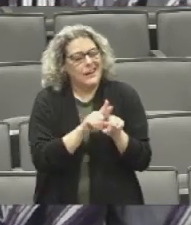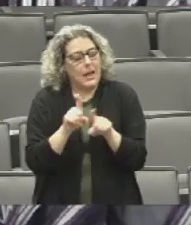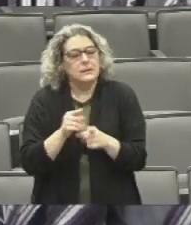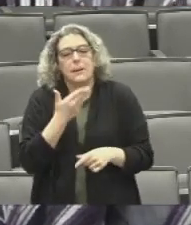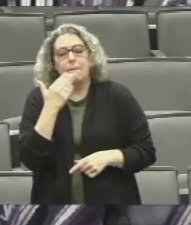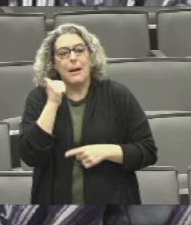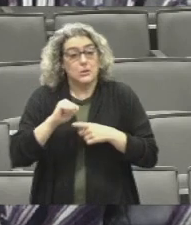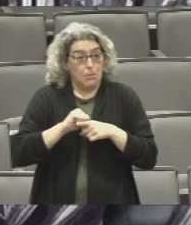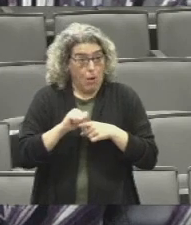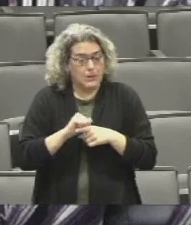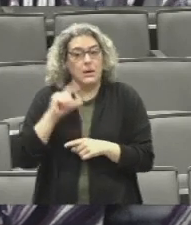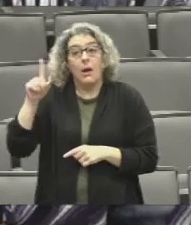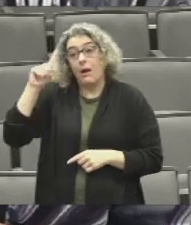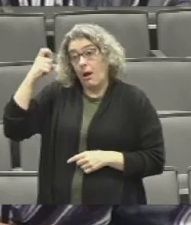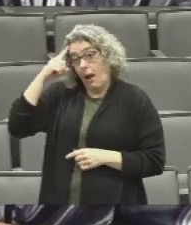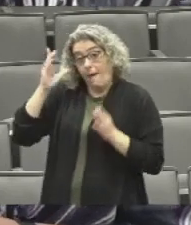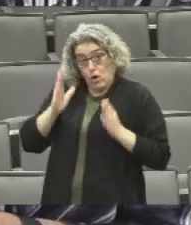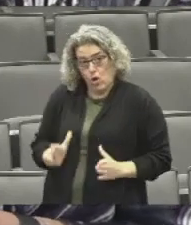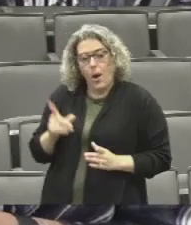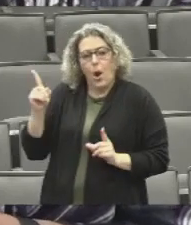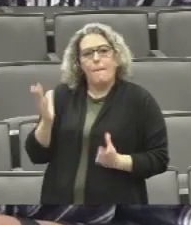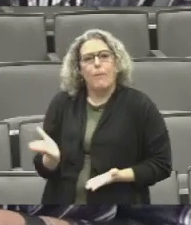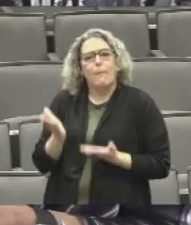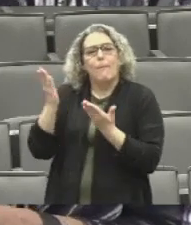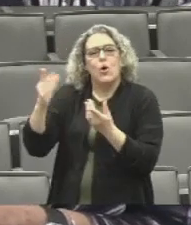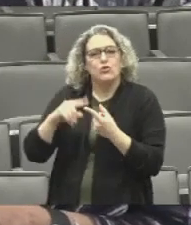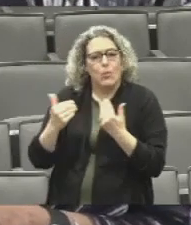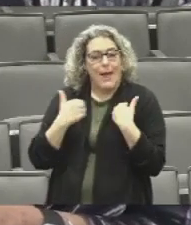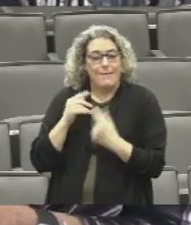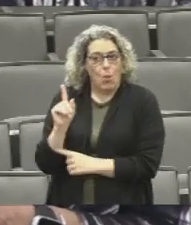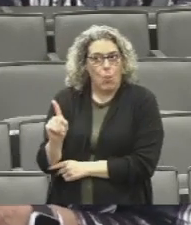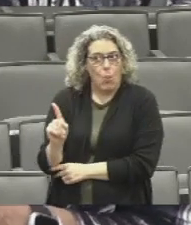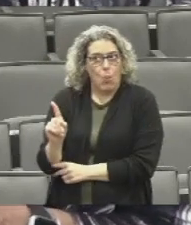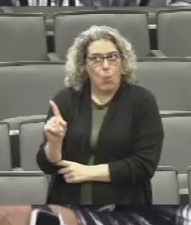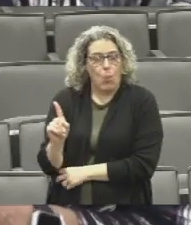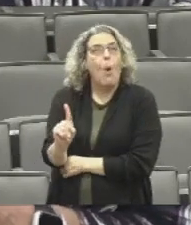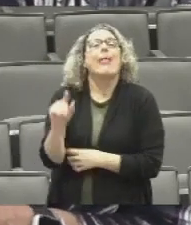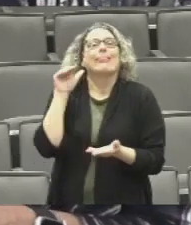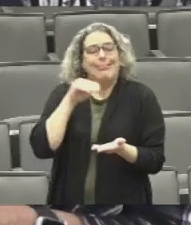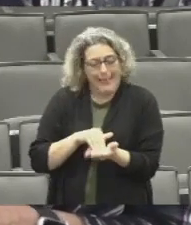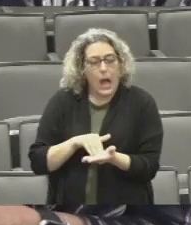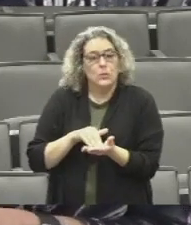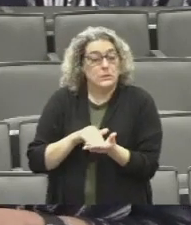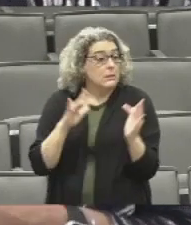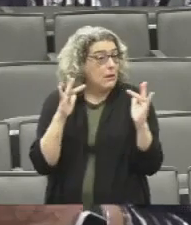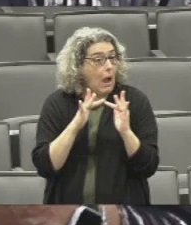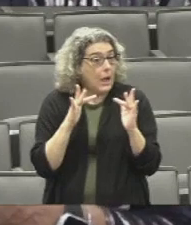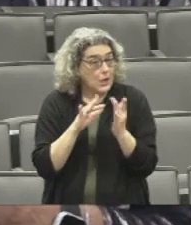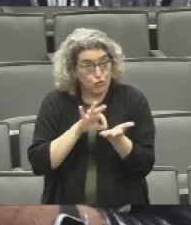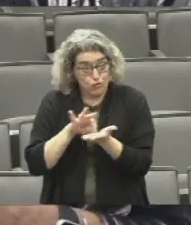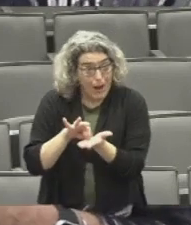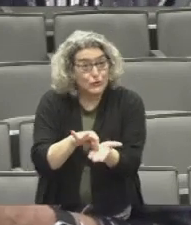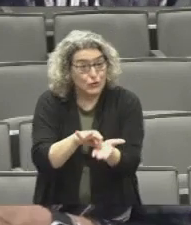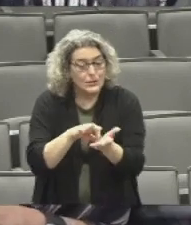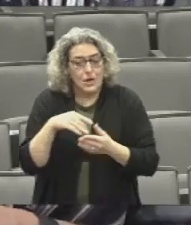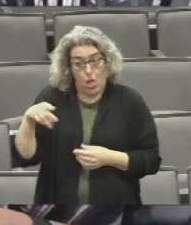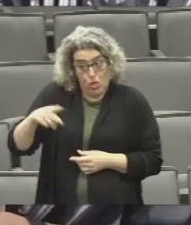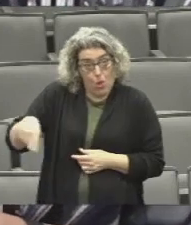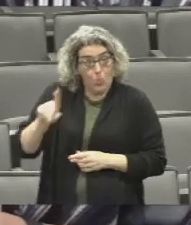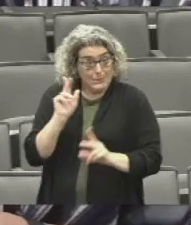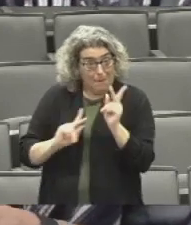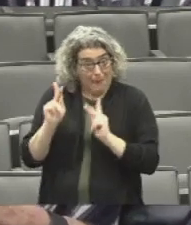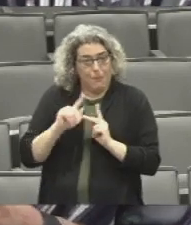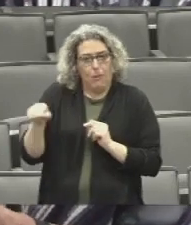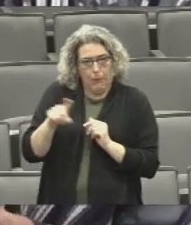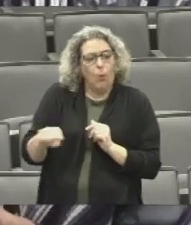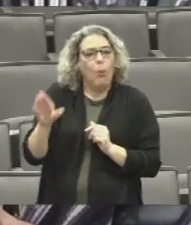through the governor is proposing to have 1,000 contact tracers. And those contact tracers